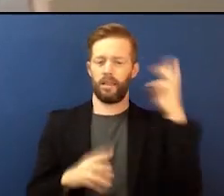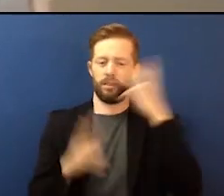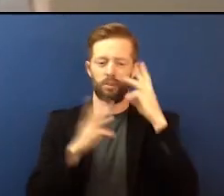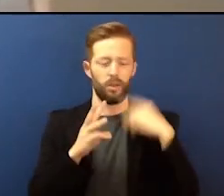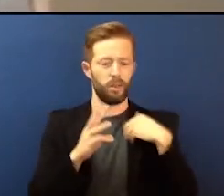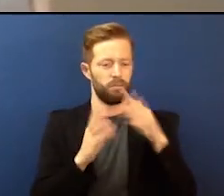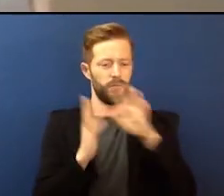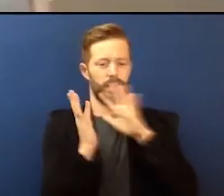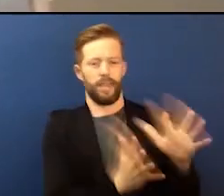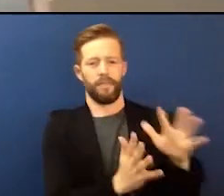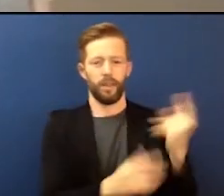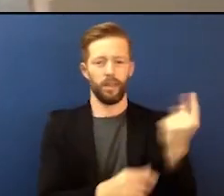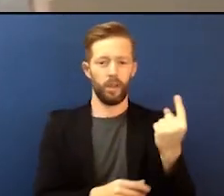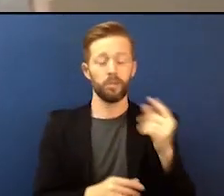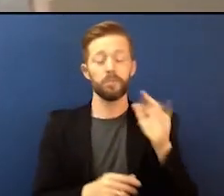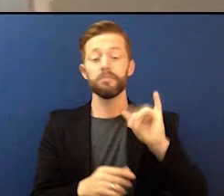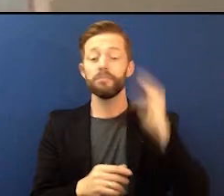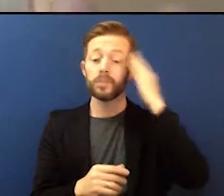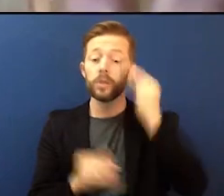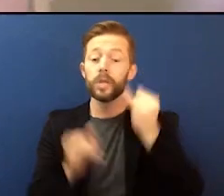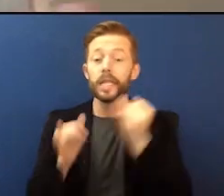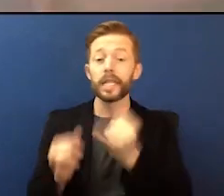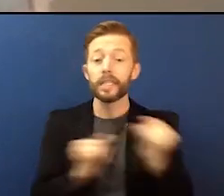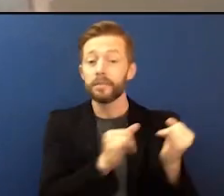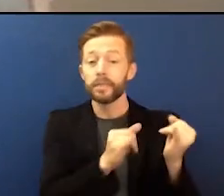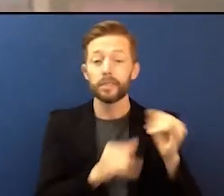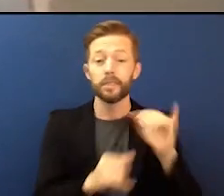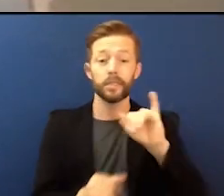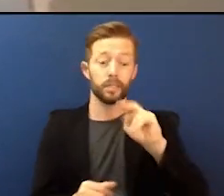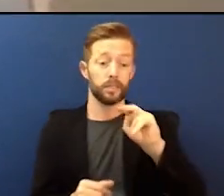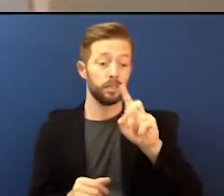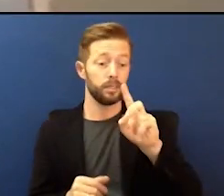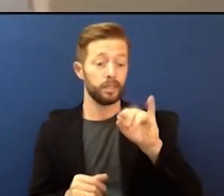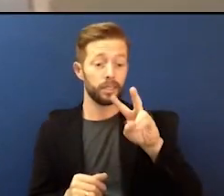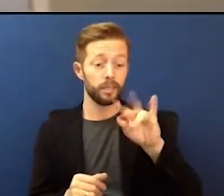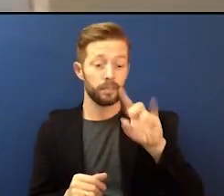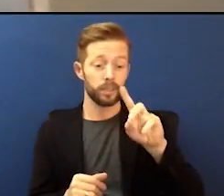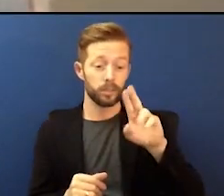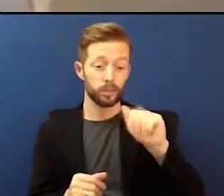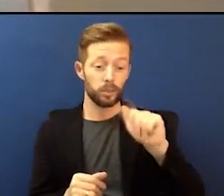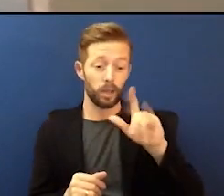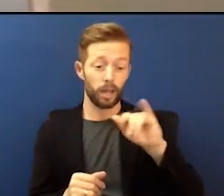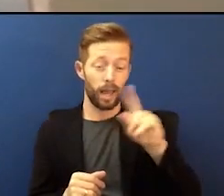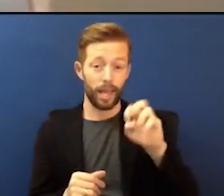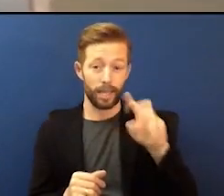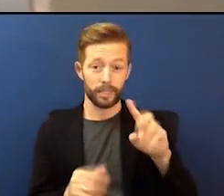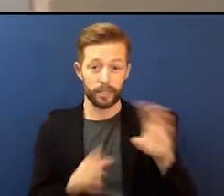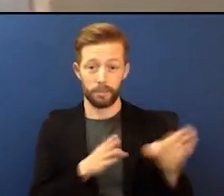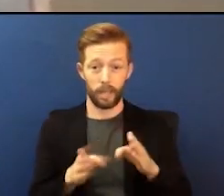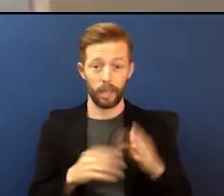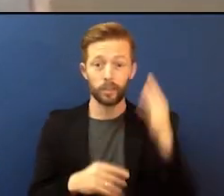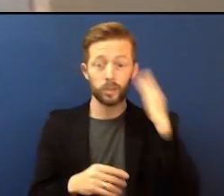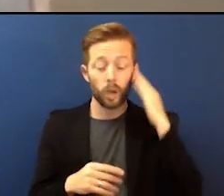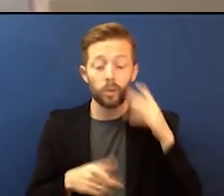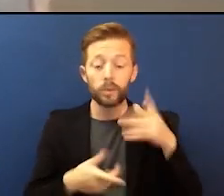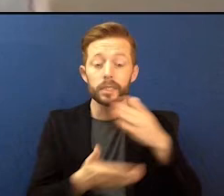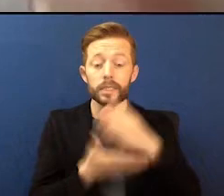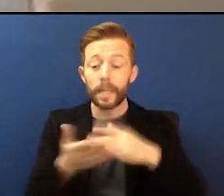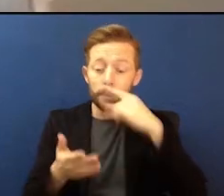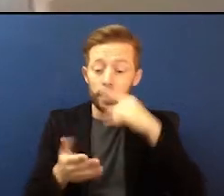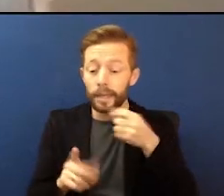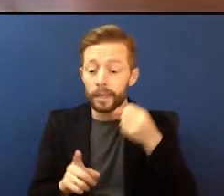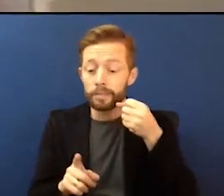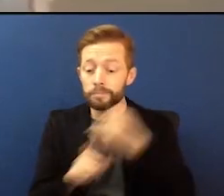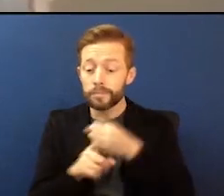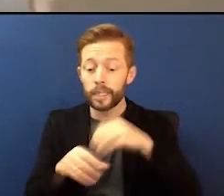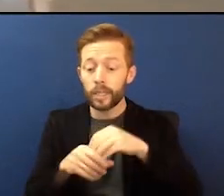It's like any other kind of individualized planning, right? A kid needs something. It's like the kid at the water table that,